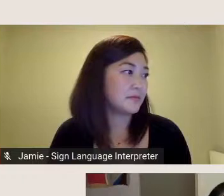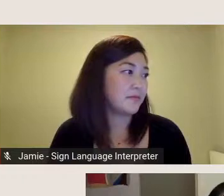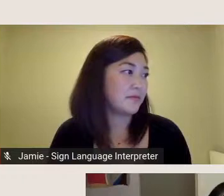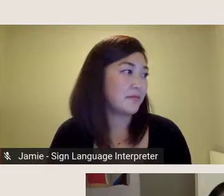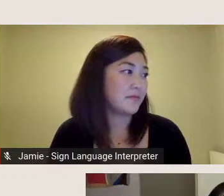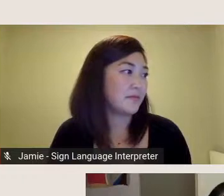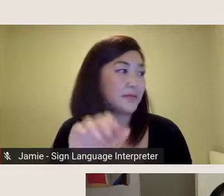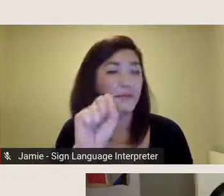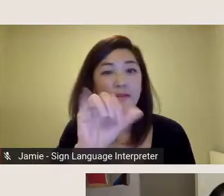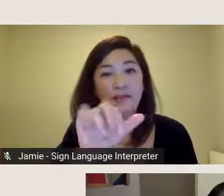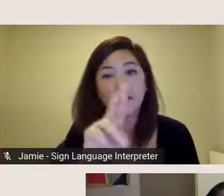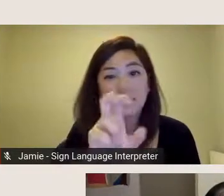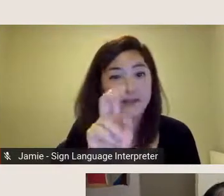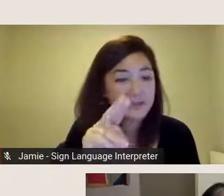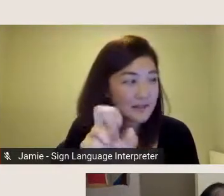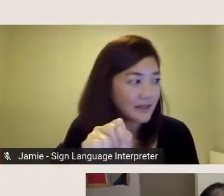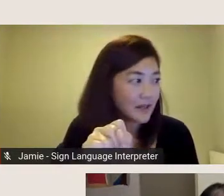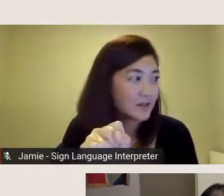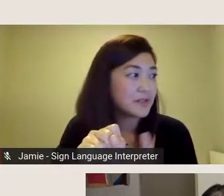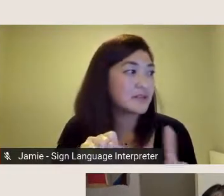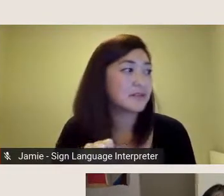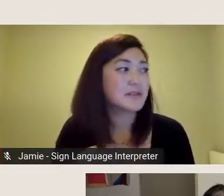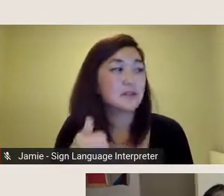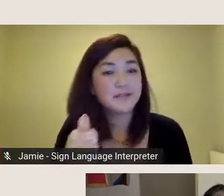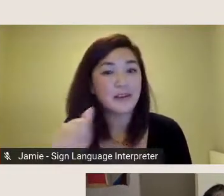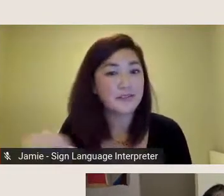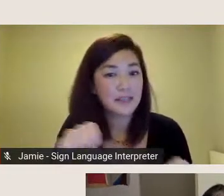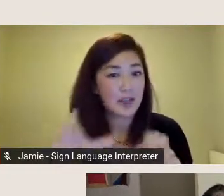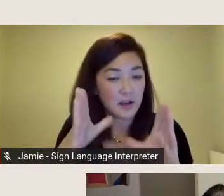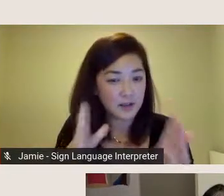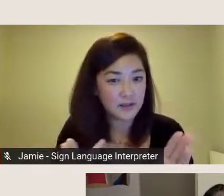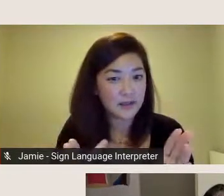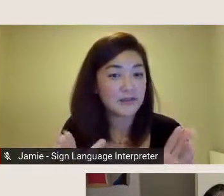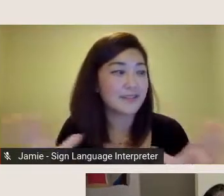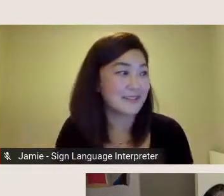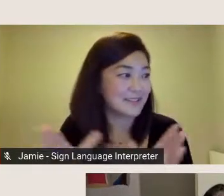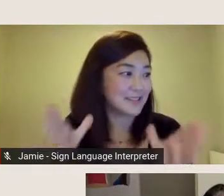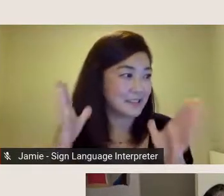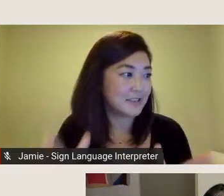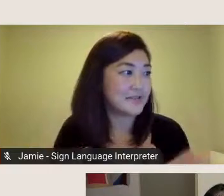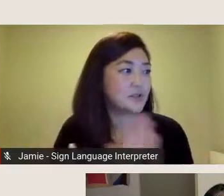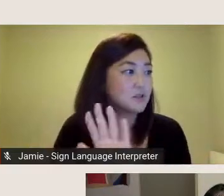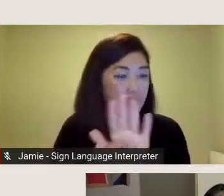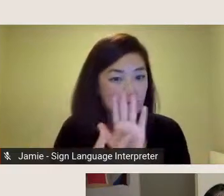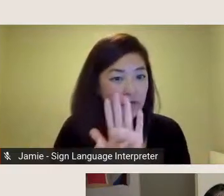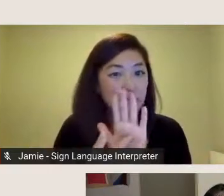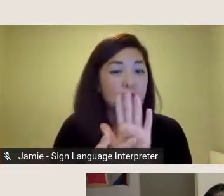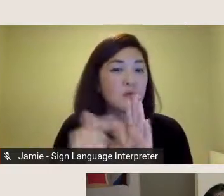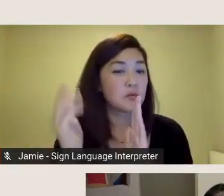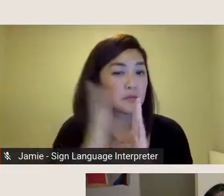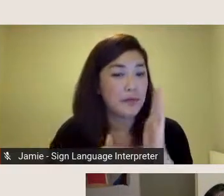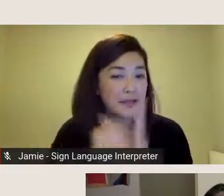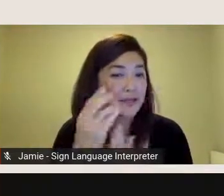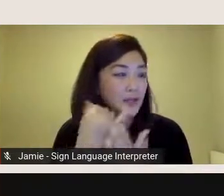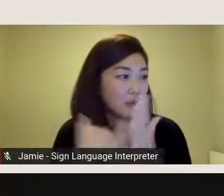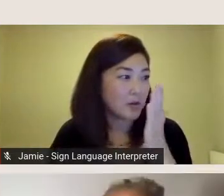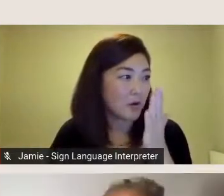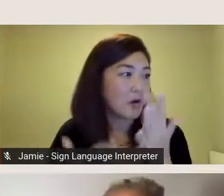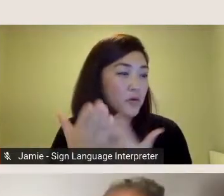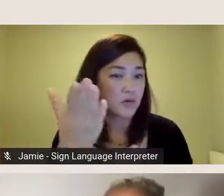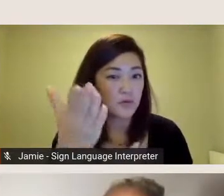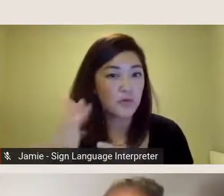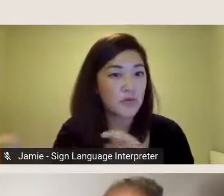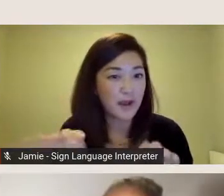activist, curator, and educator. Cyrus uses painting, installation, and performance to explore social justice frameworks and Black